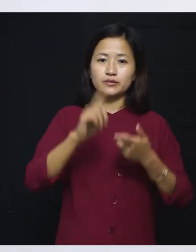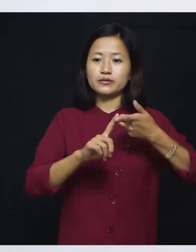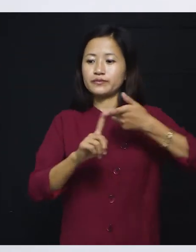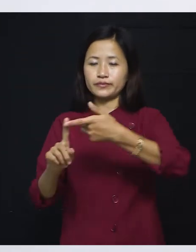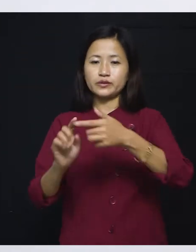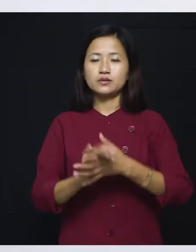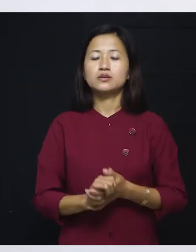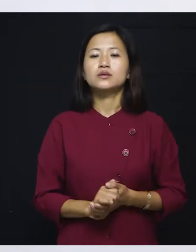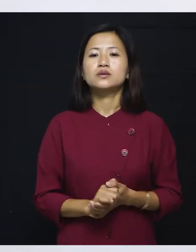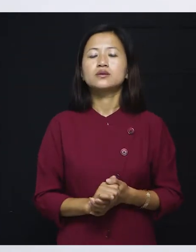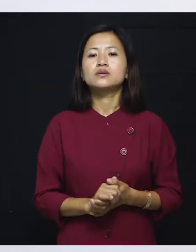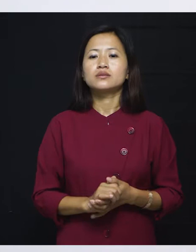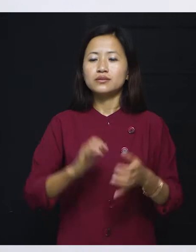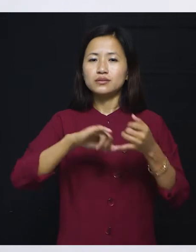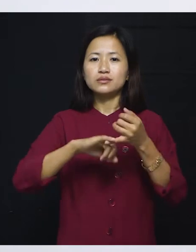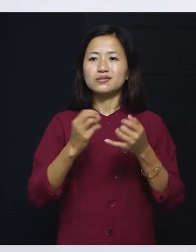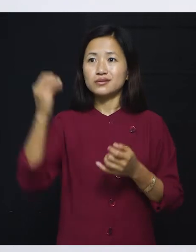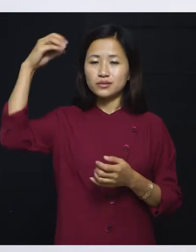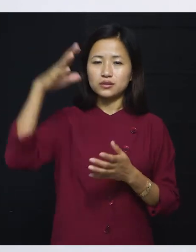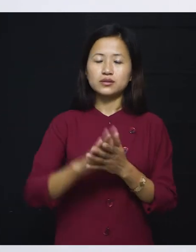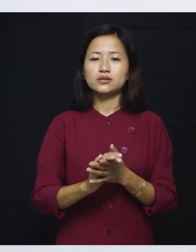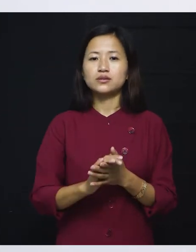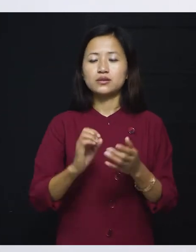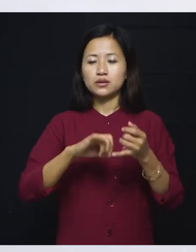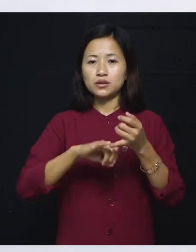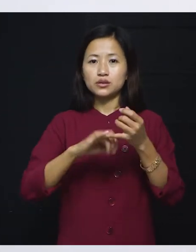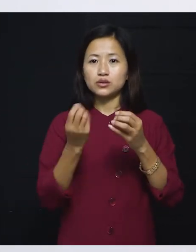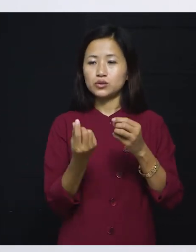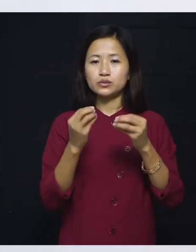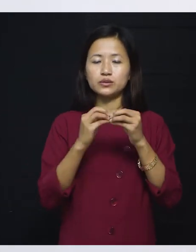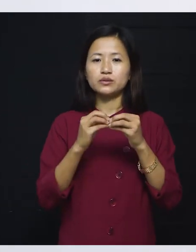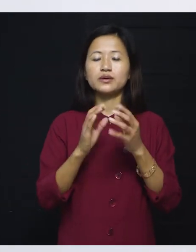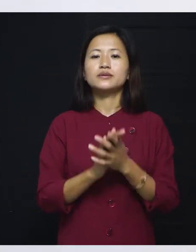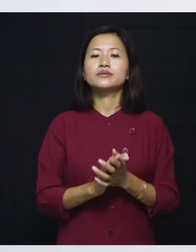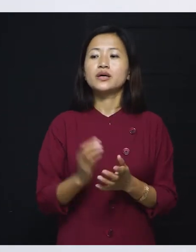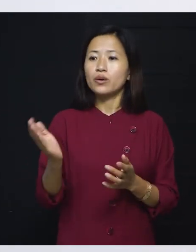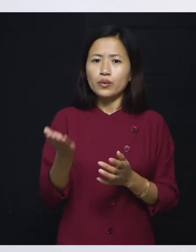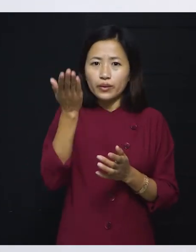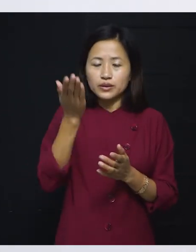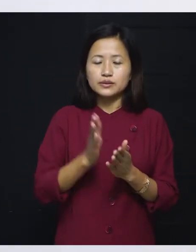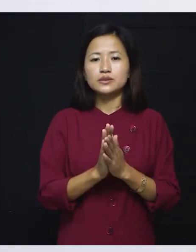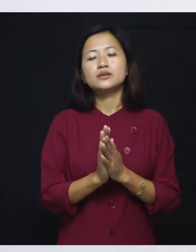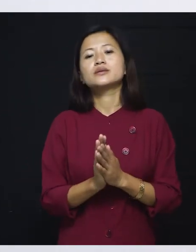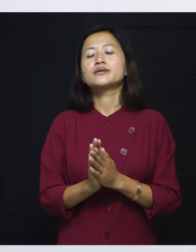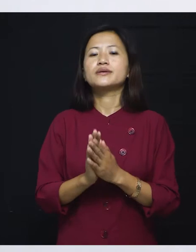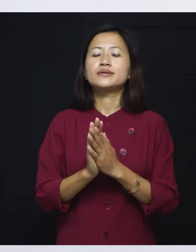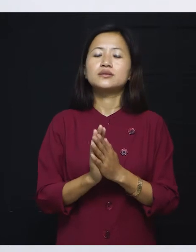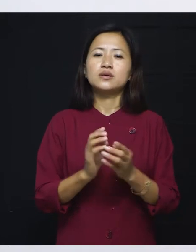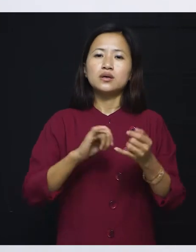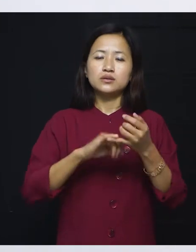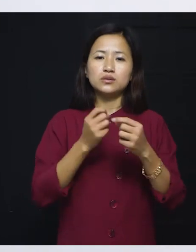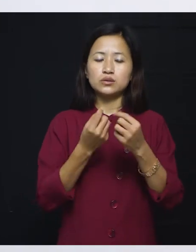The sun is the subject, rises is the finite verb, right? In the east is the